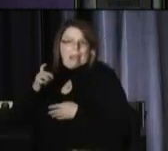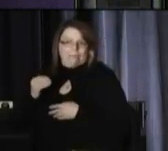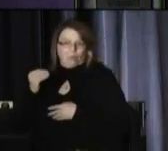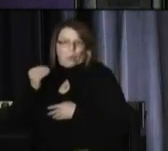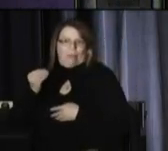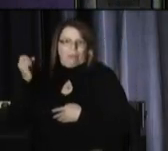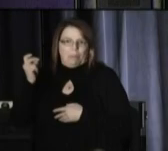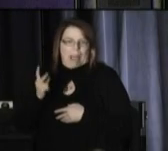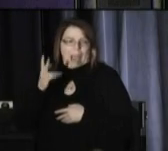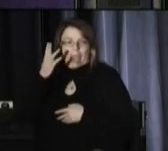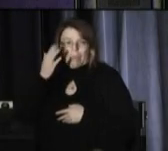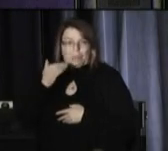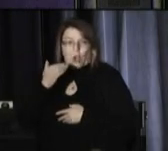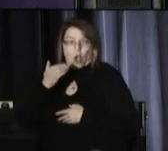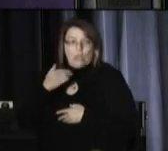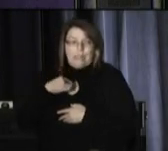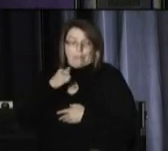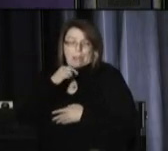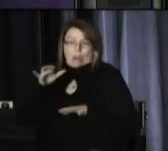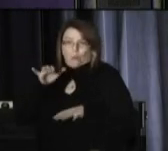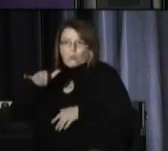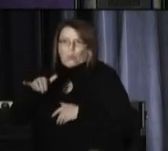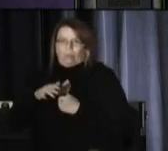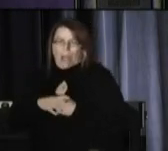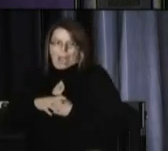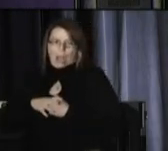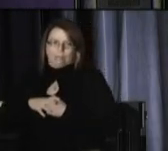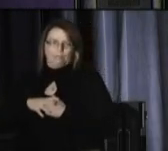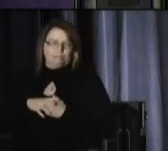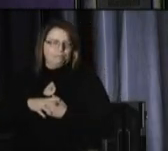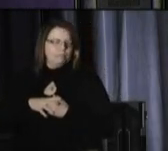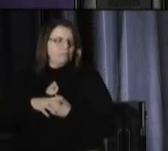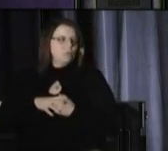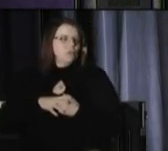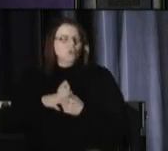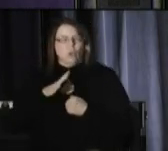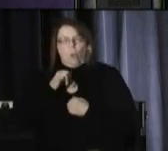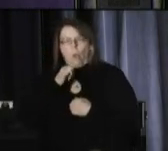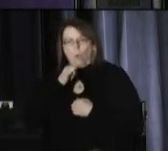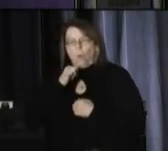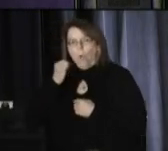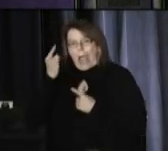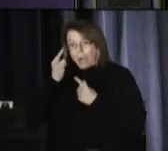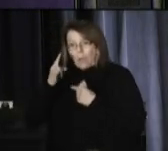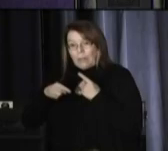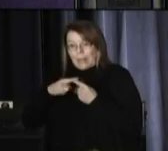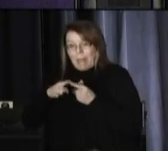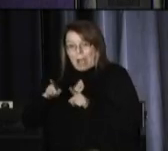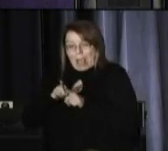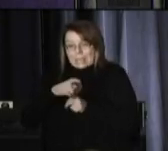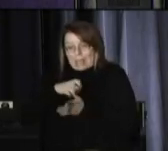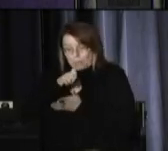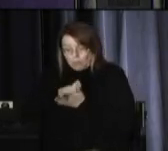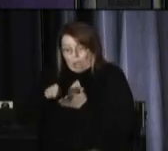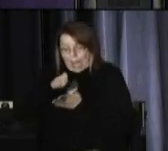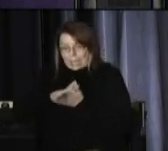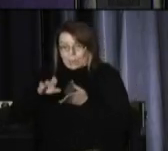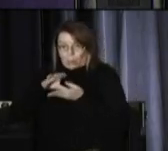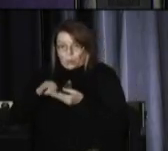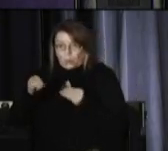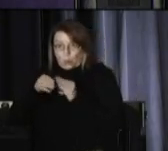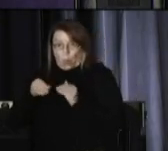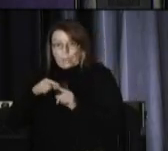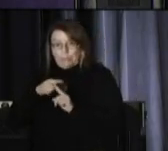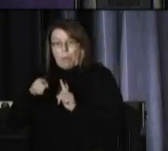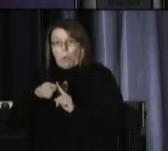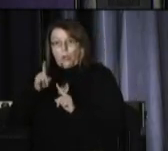that. And so I don't think about it as I'm writing the stories, but certainly when you have to start